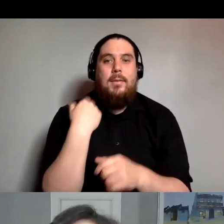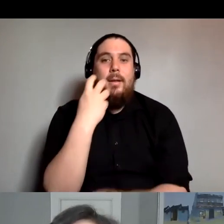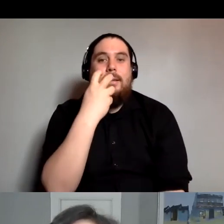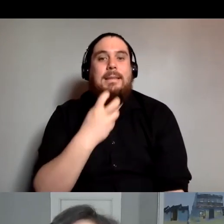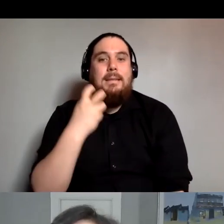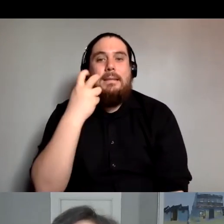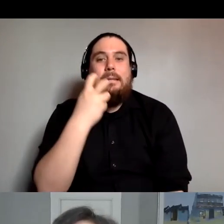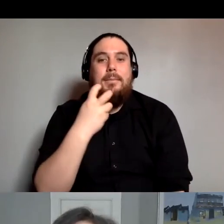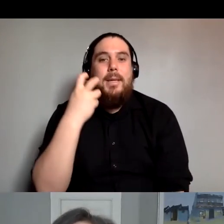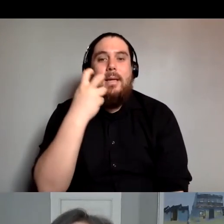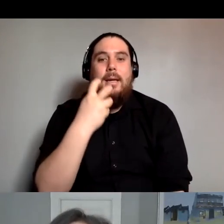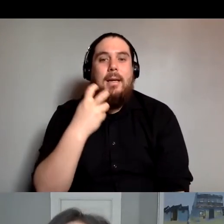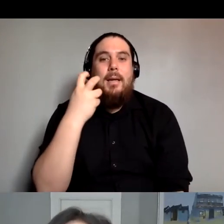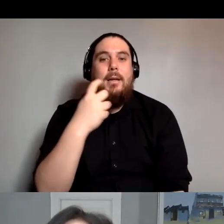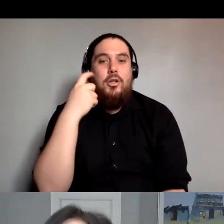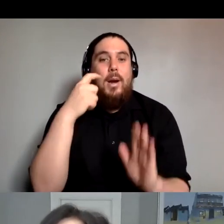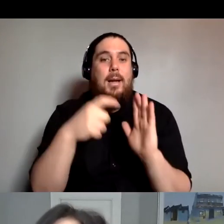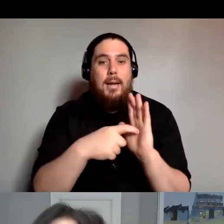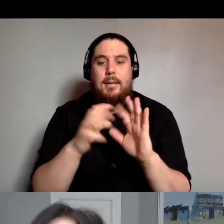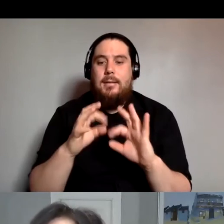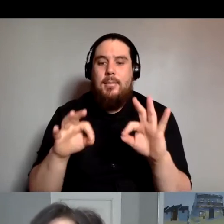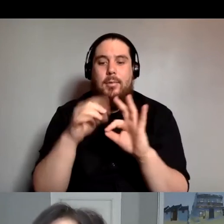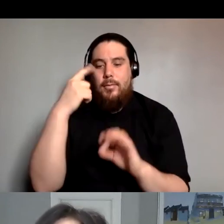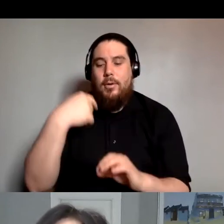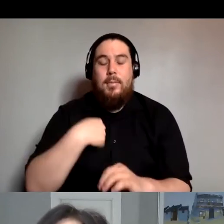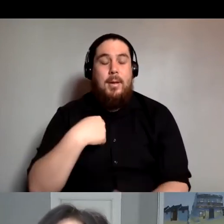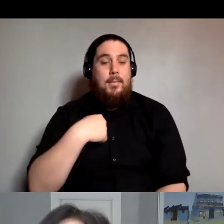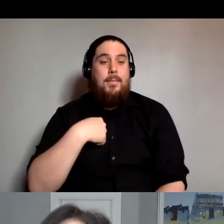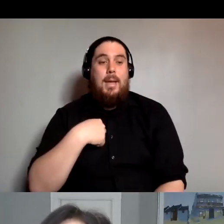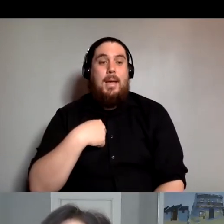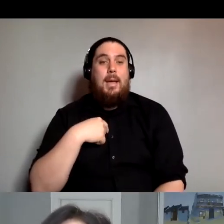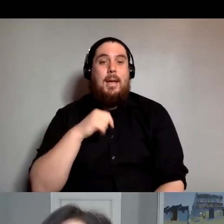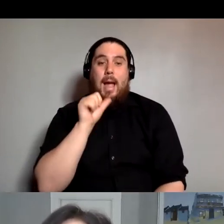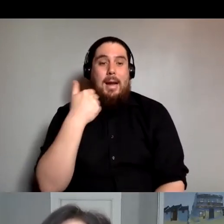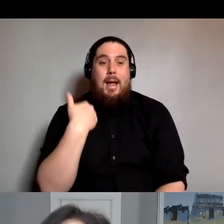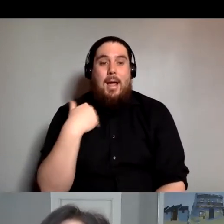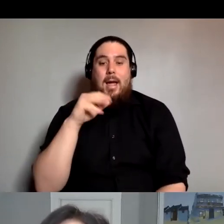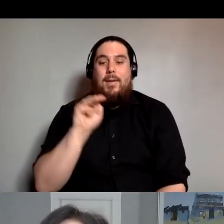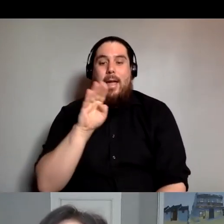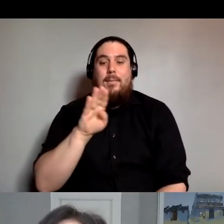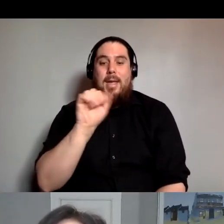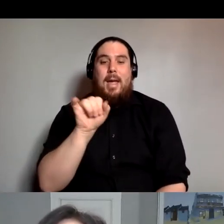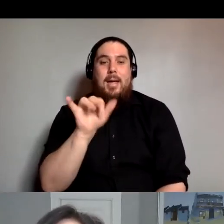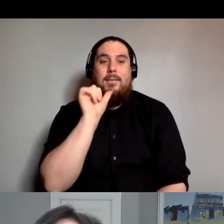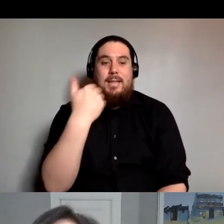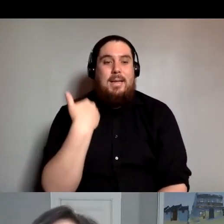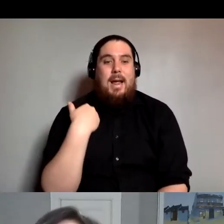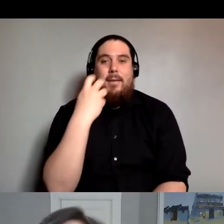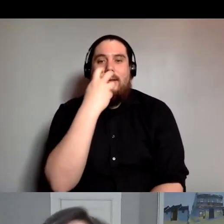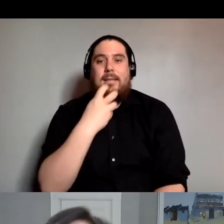has supported me throughout my career. I wouldn't have got my MBA without speech recognition. Then it's